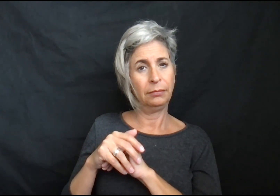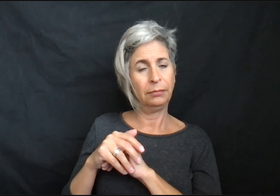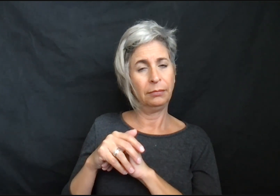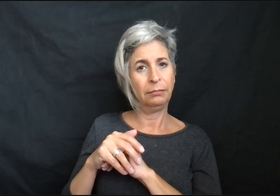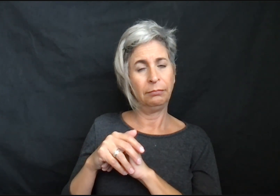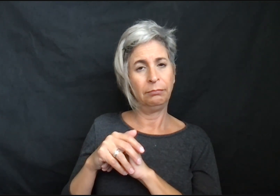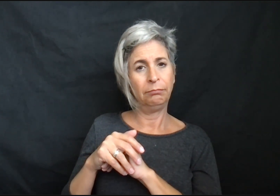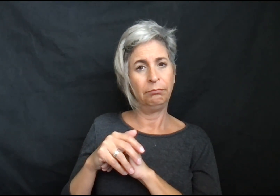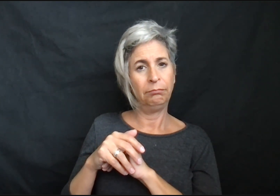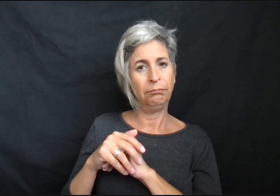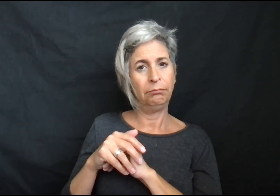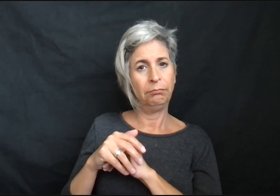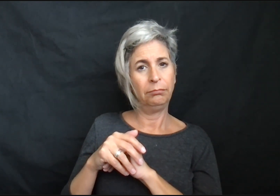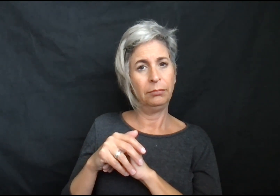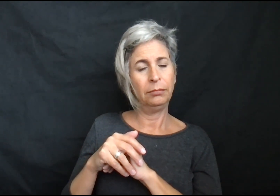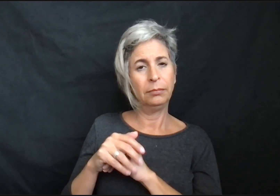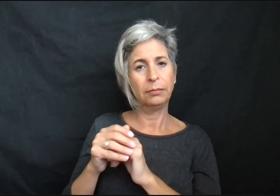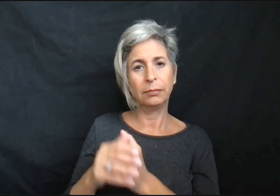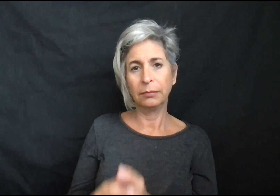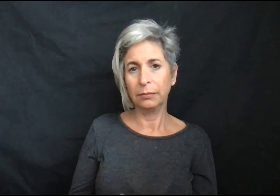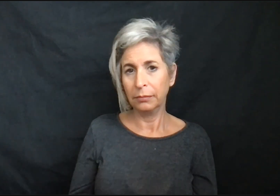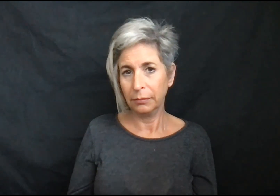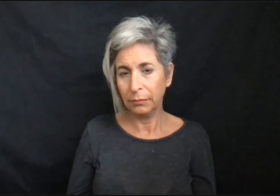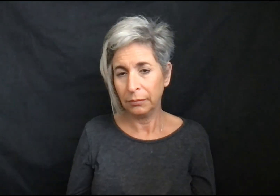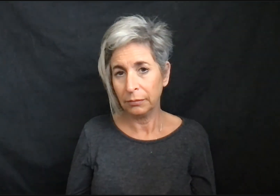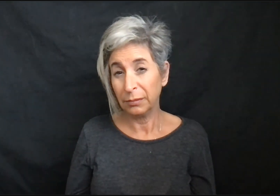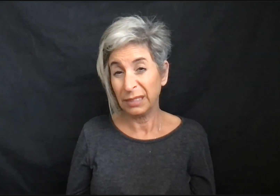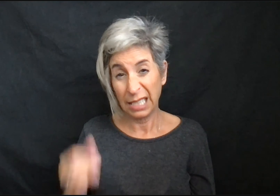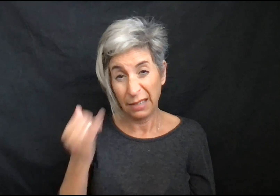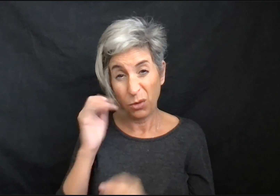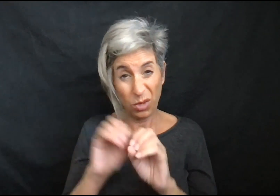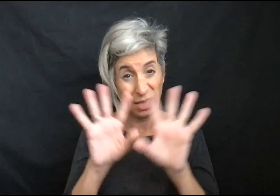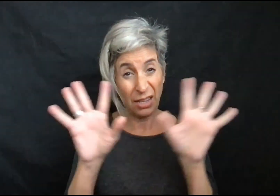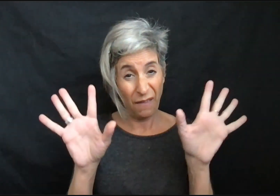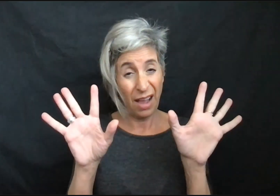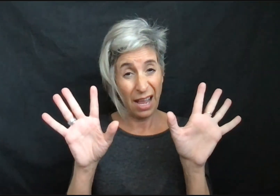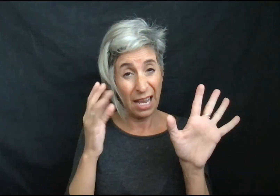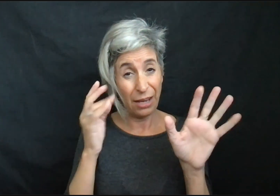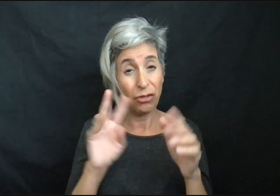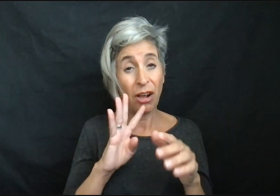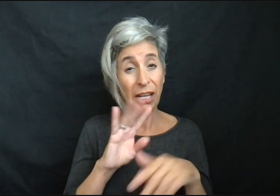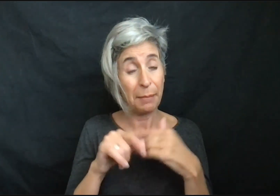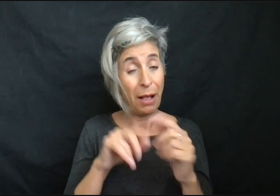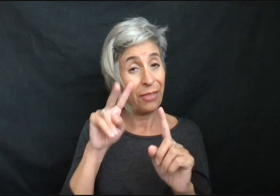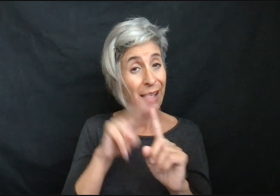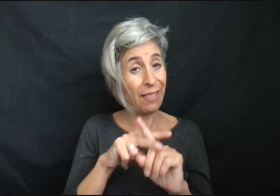This would be, To clarify if that's the online application.